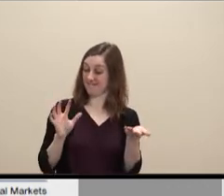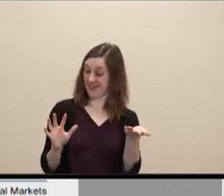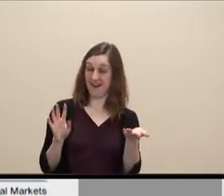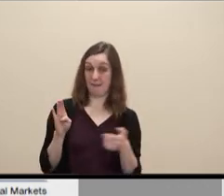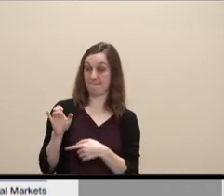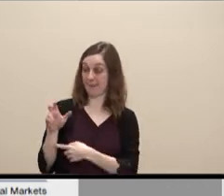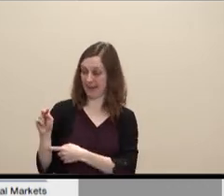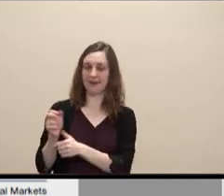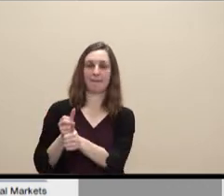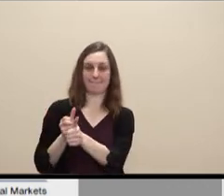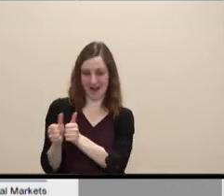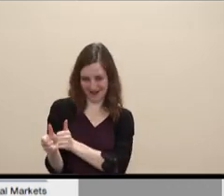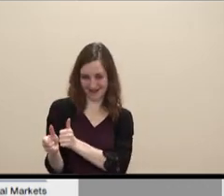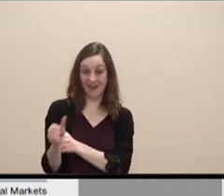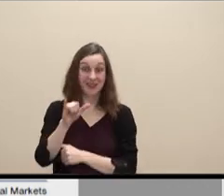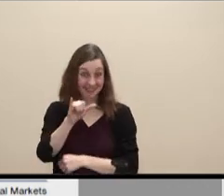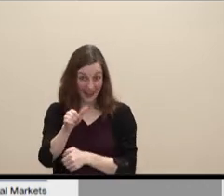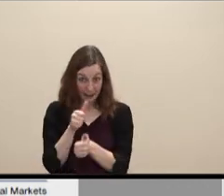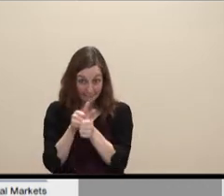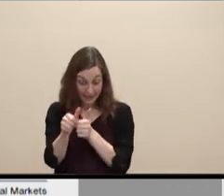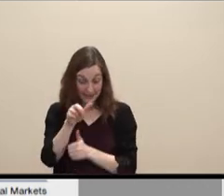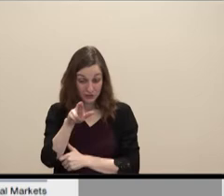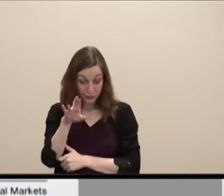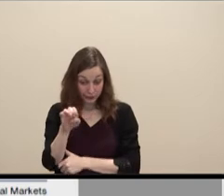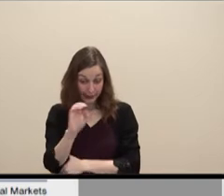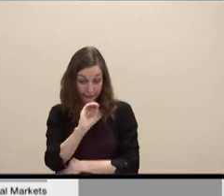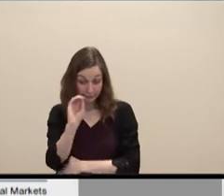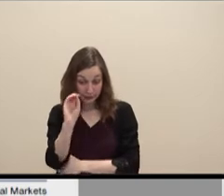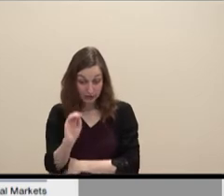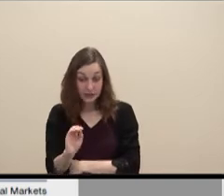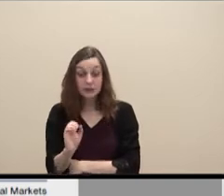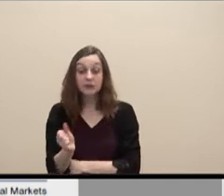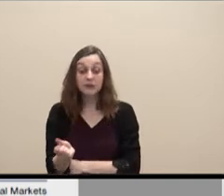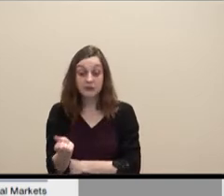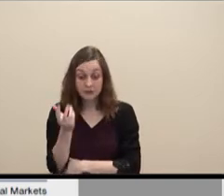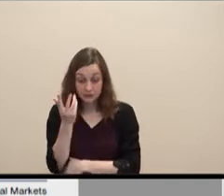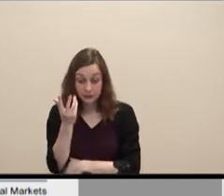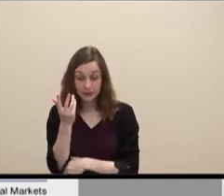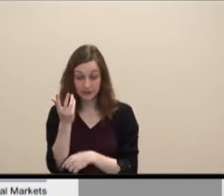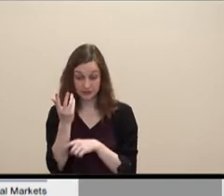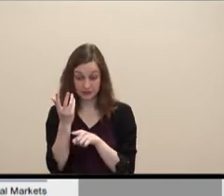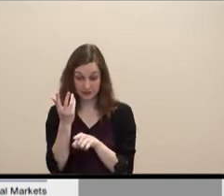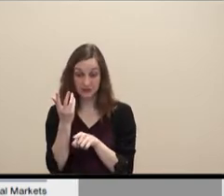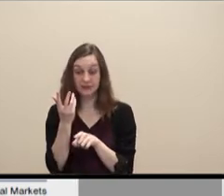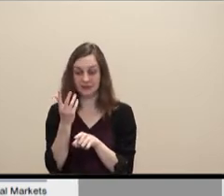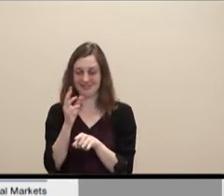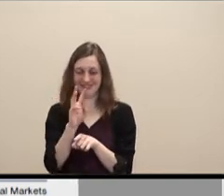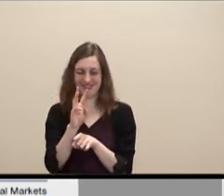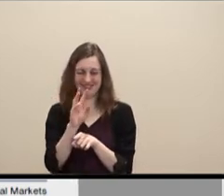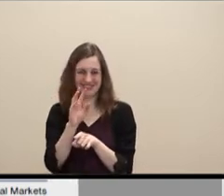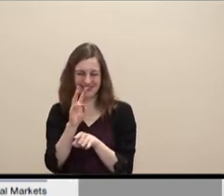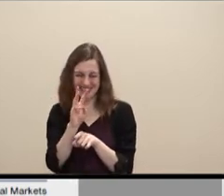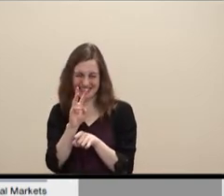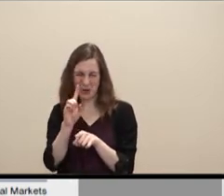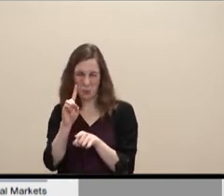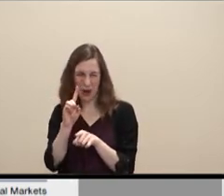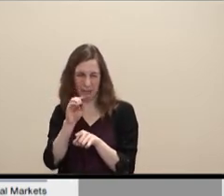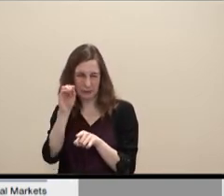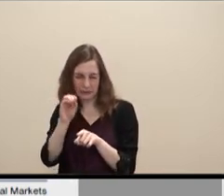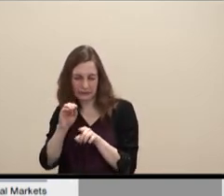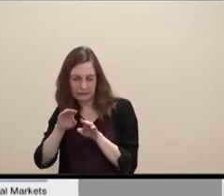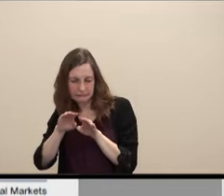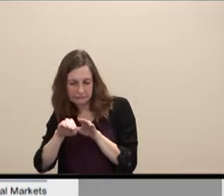passed. The passage rate, the percentage by the number of propositions, was just under